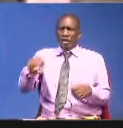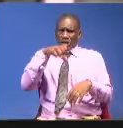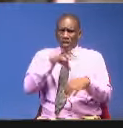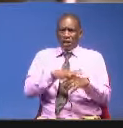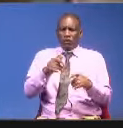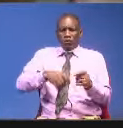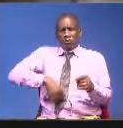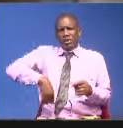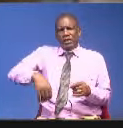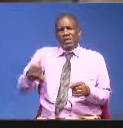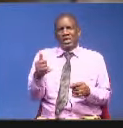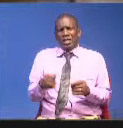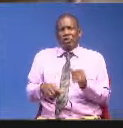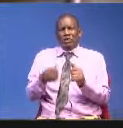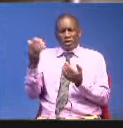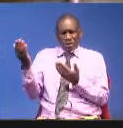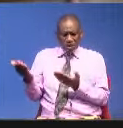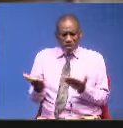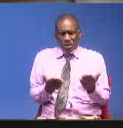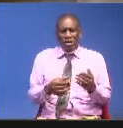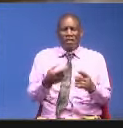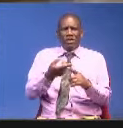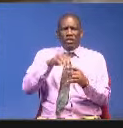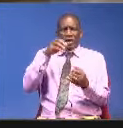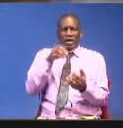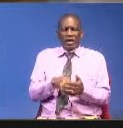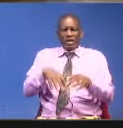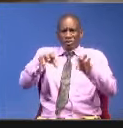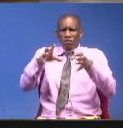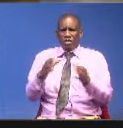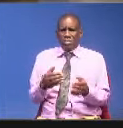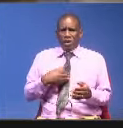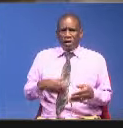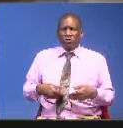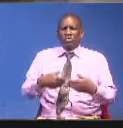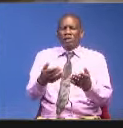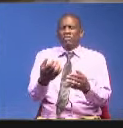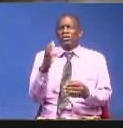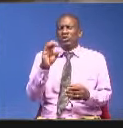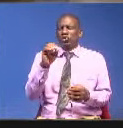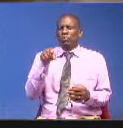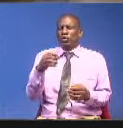sale proceeds that they receive. Then again, the farmer has to give 0.30%.